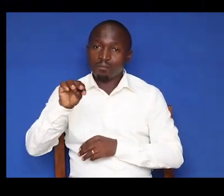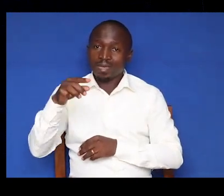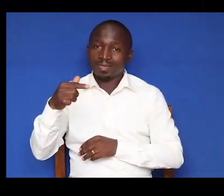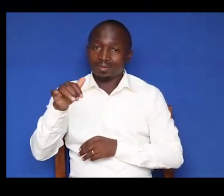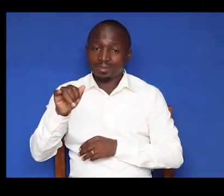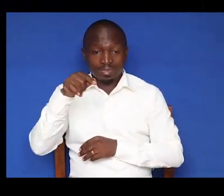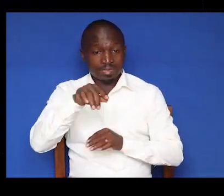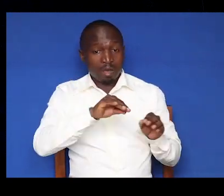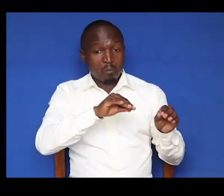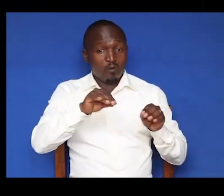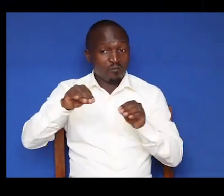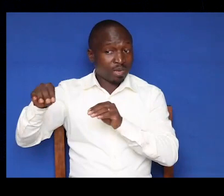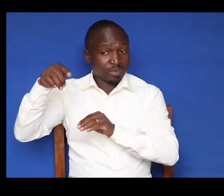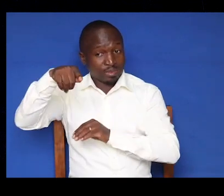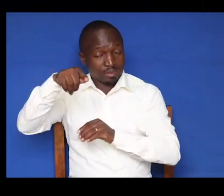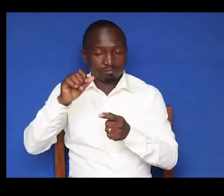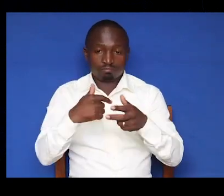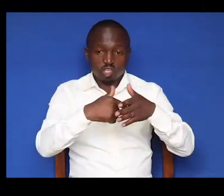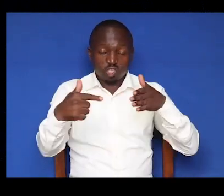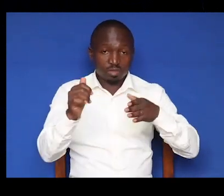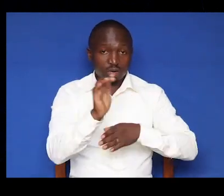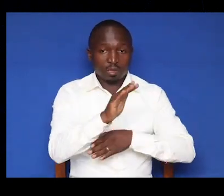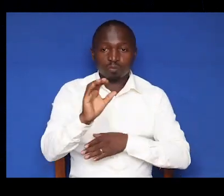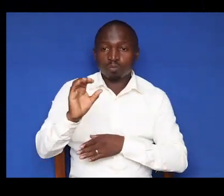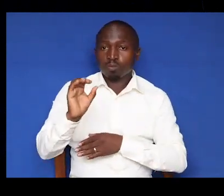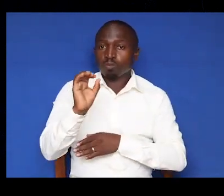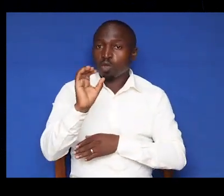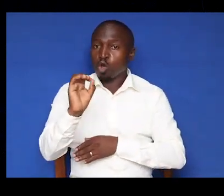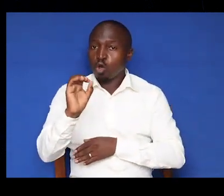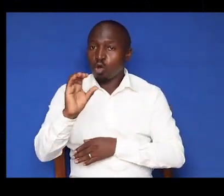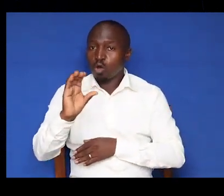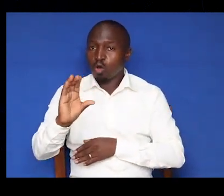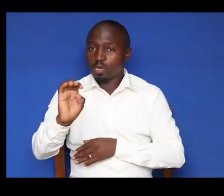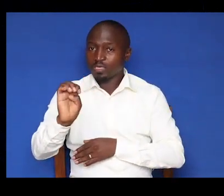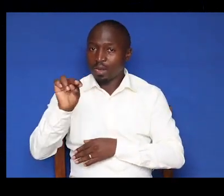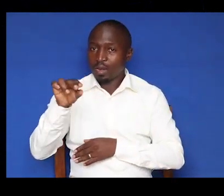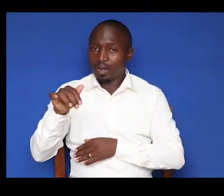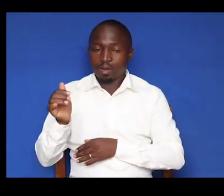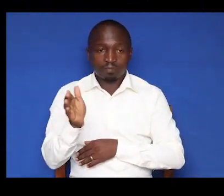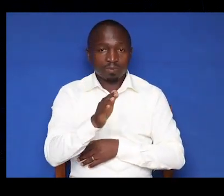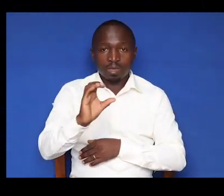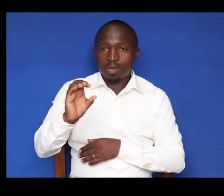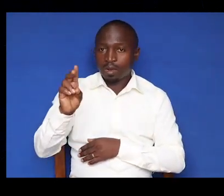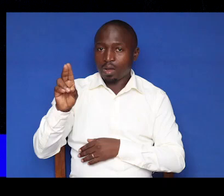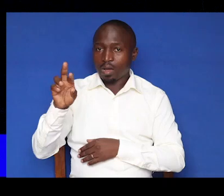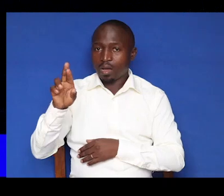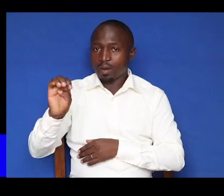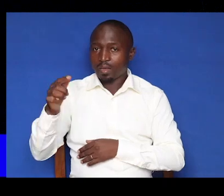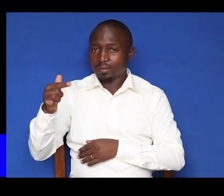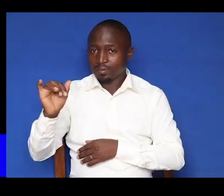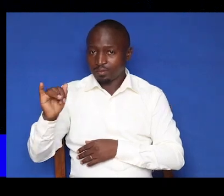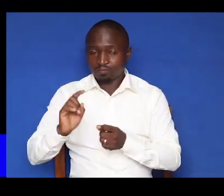ocean currents. These are numerous enough, but they are not all the same. Some are of